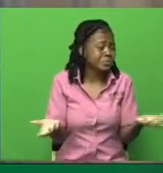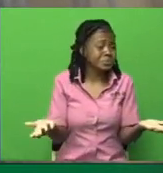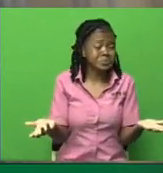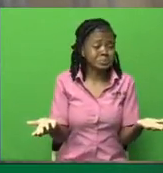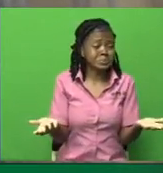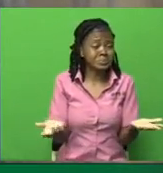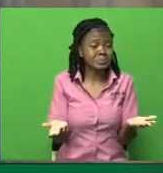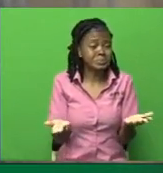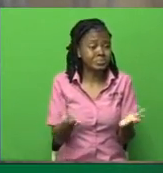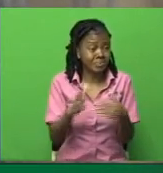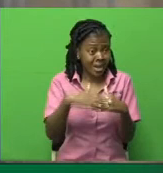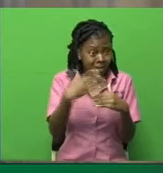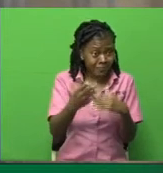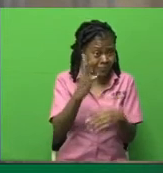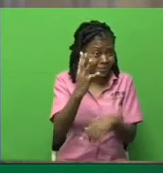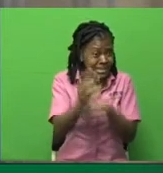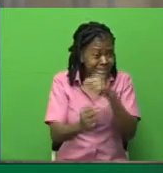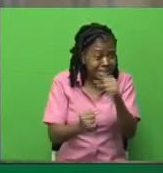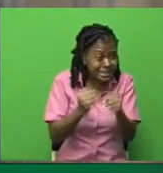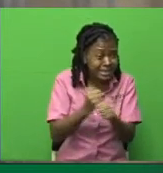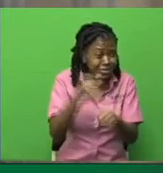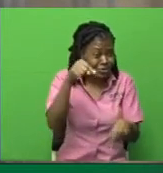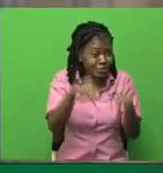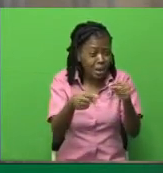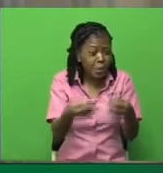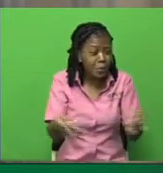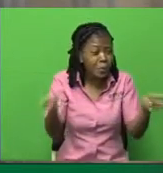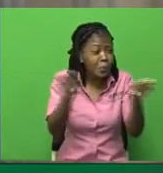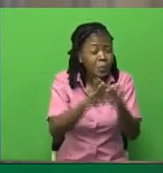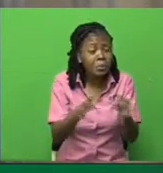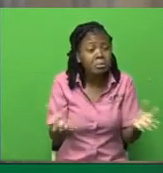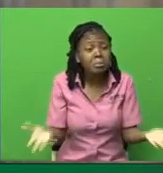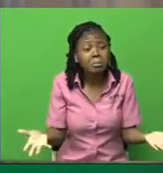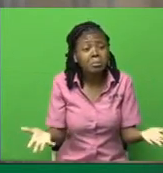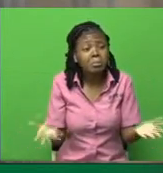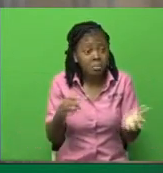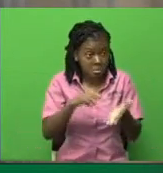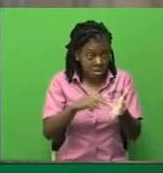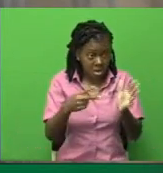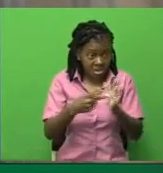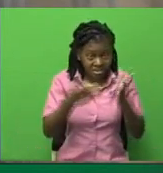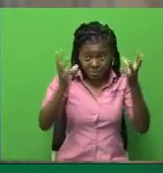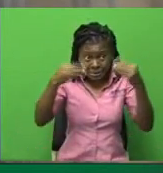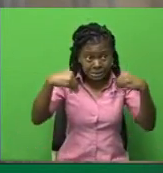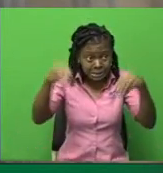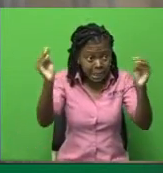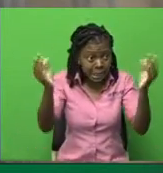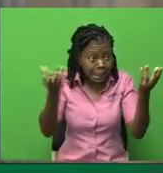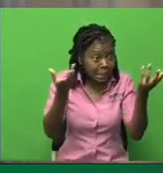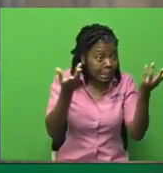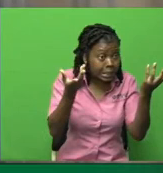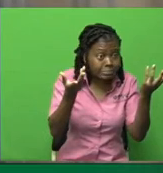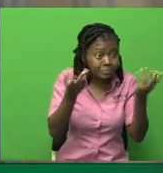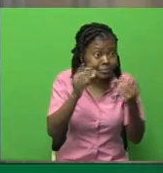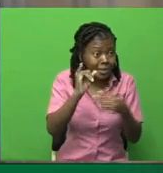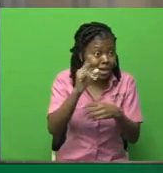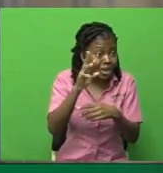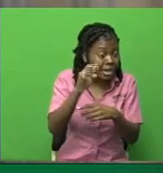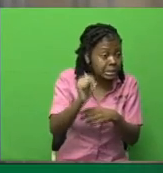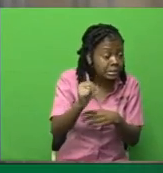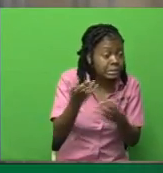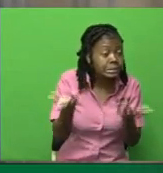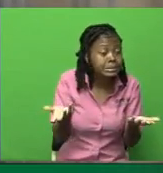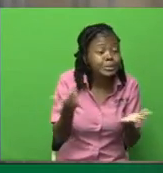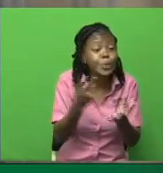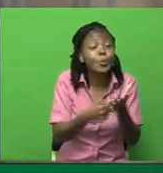after four years of closure of Refinery is now a case of buying scrap iron or old battery buying the pace